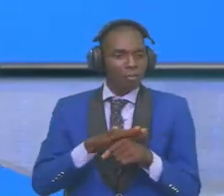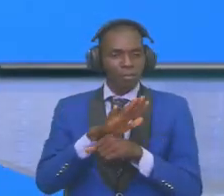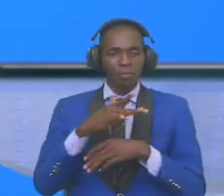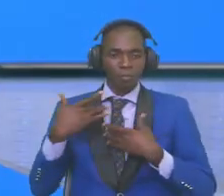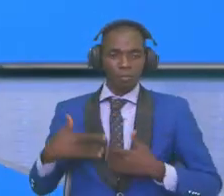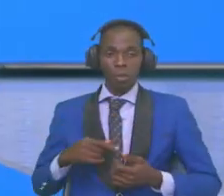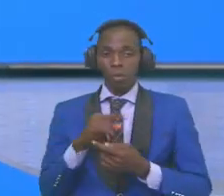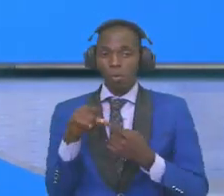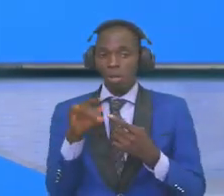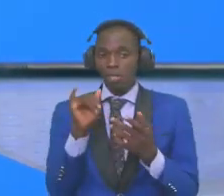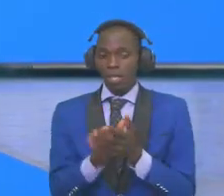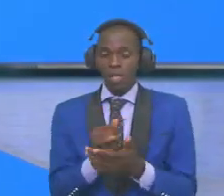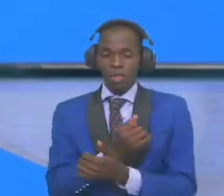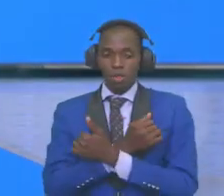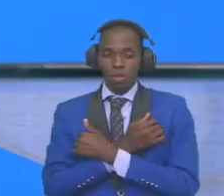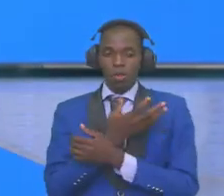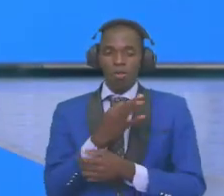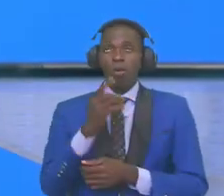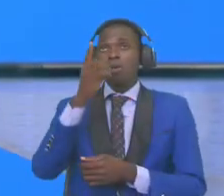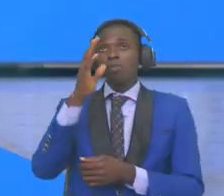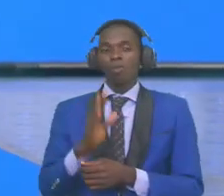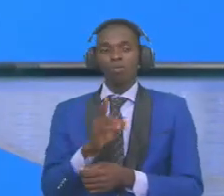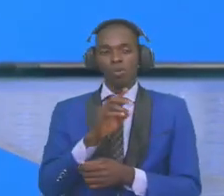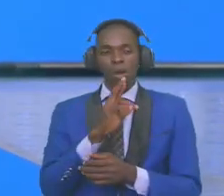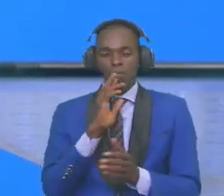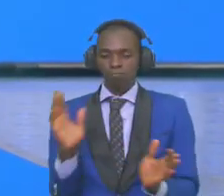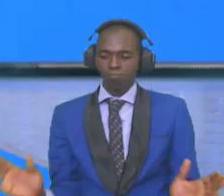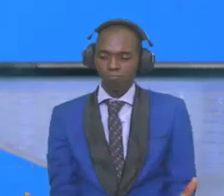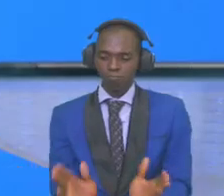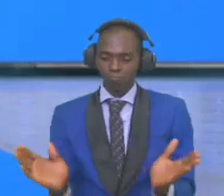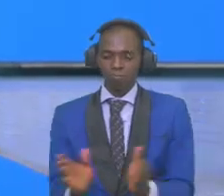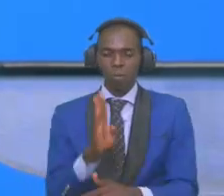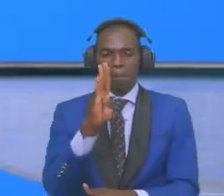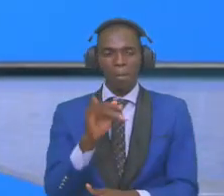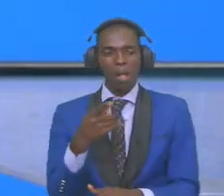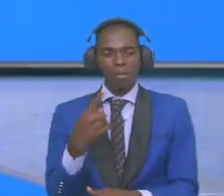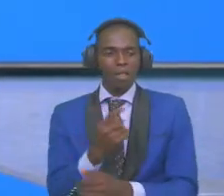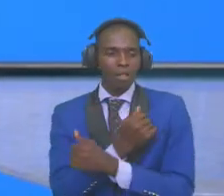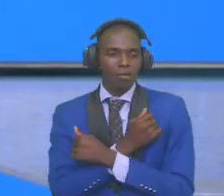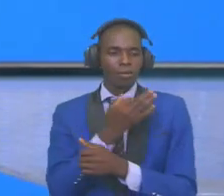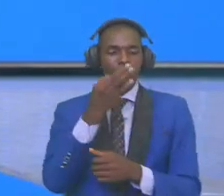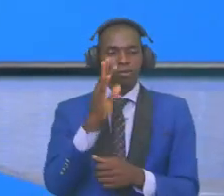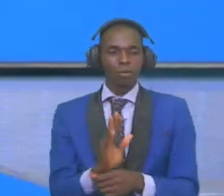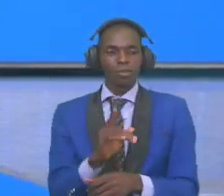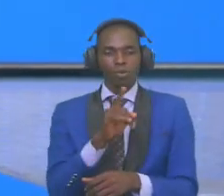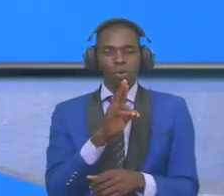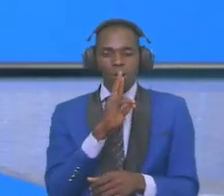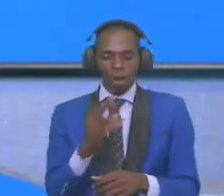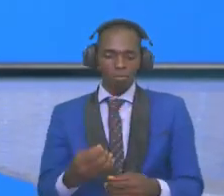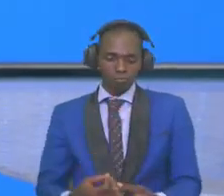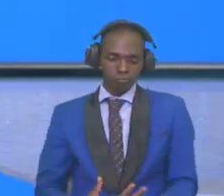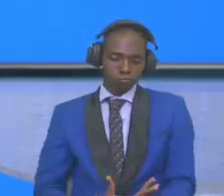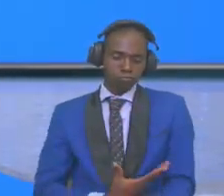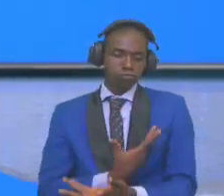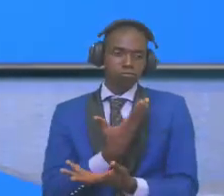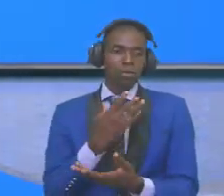of God, you are propelled by the love of God. You are influenced by the love of God. You